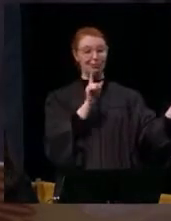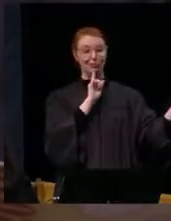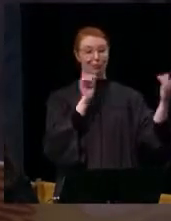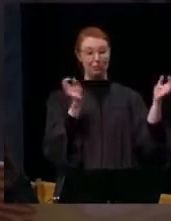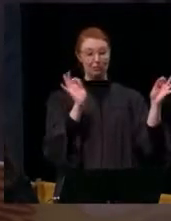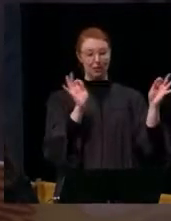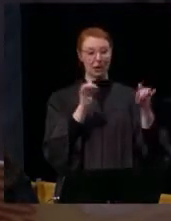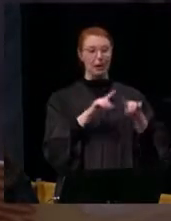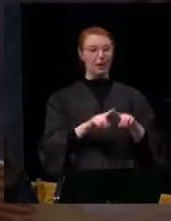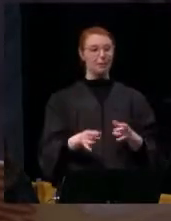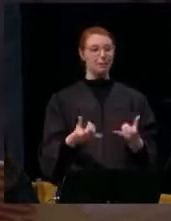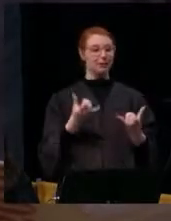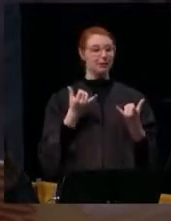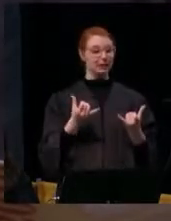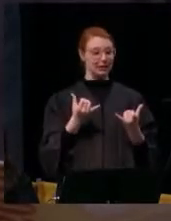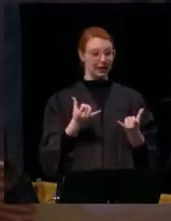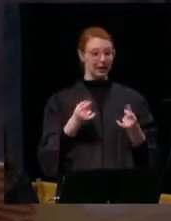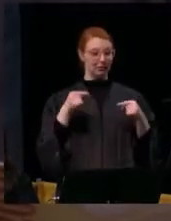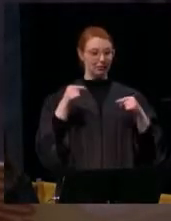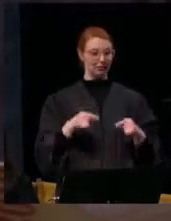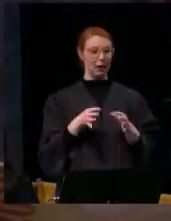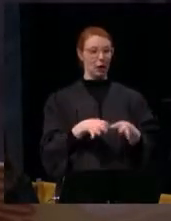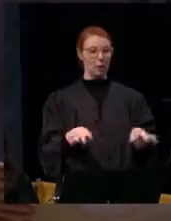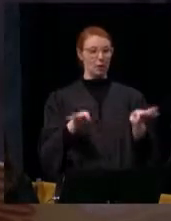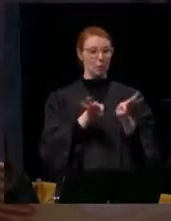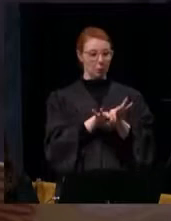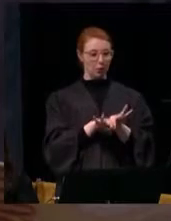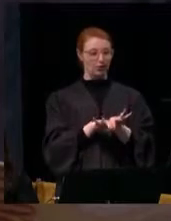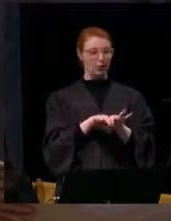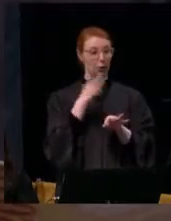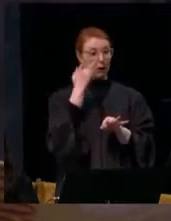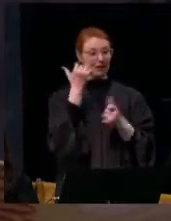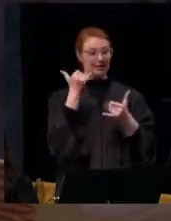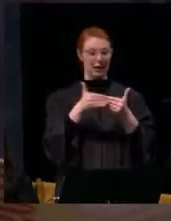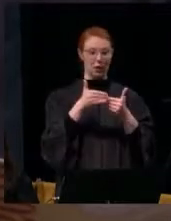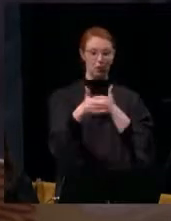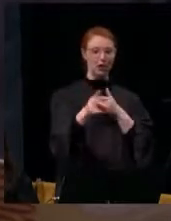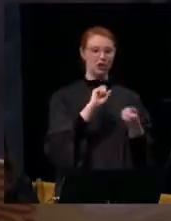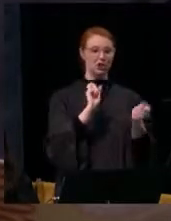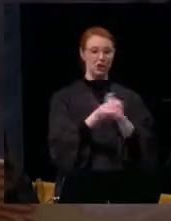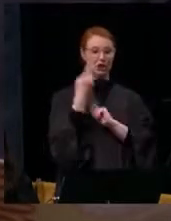day, this day, marks the point from which we can start making history.